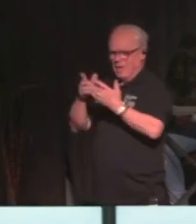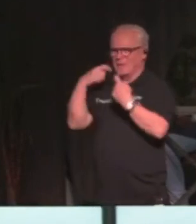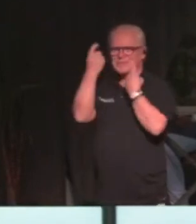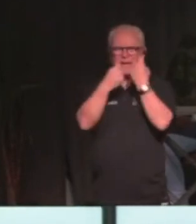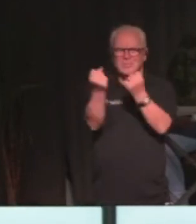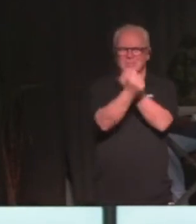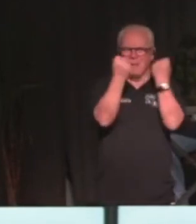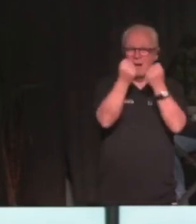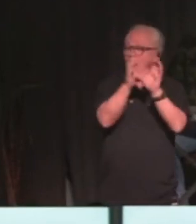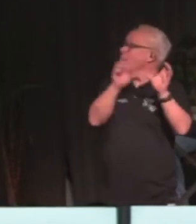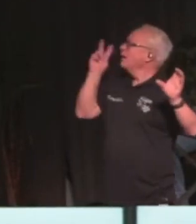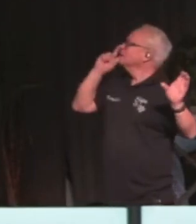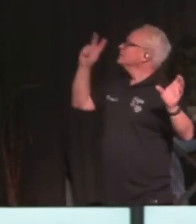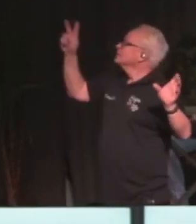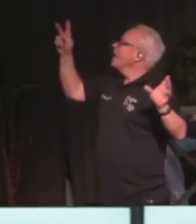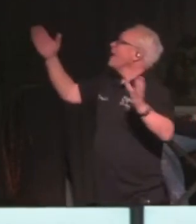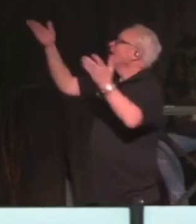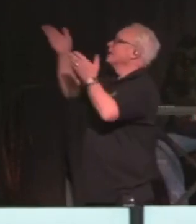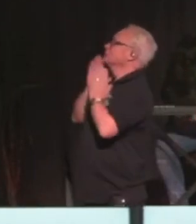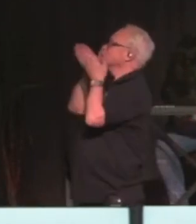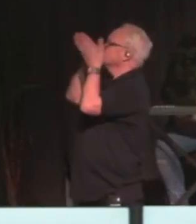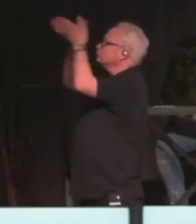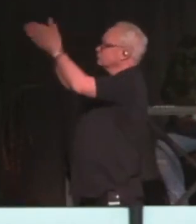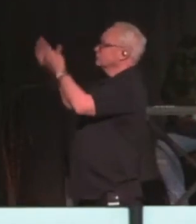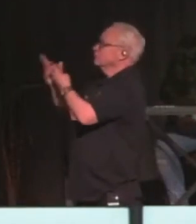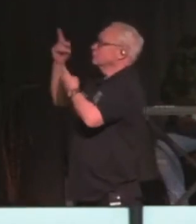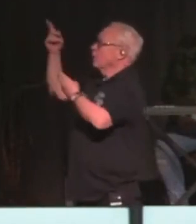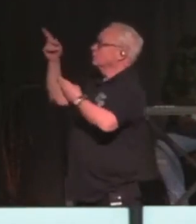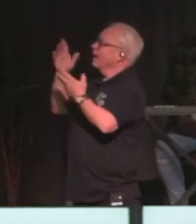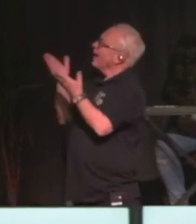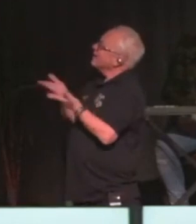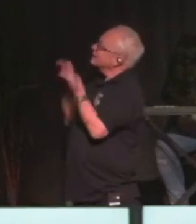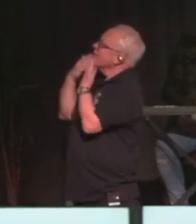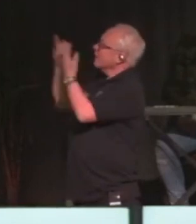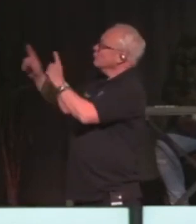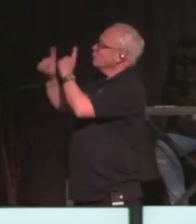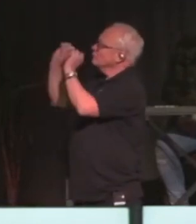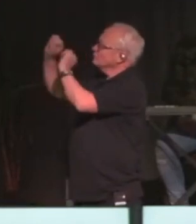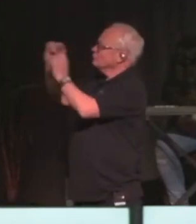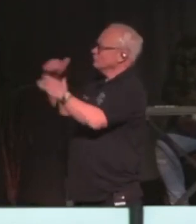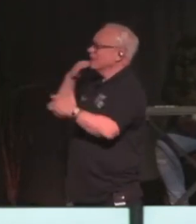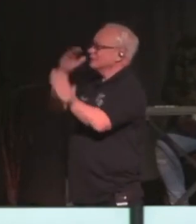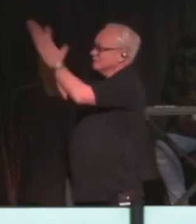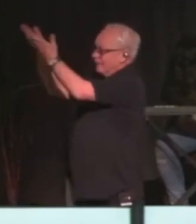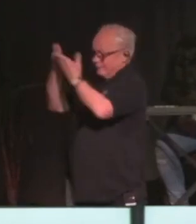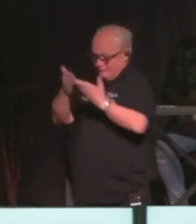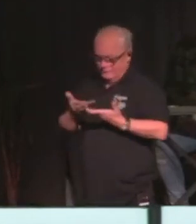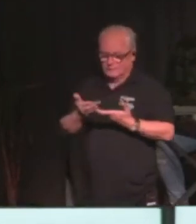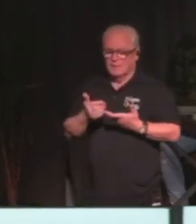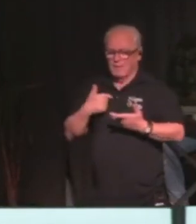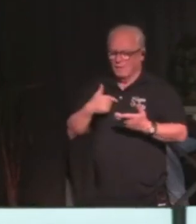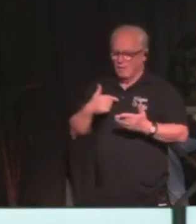his blessings and we put them on the altar of sacrifice and we say, thank you, Lord, for your kindness. But all that matters is